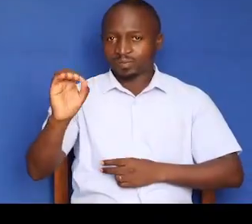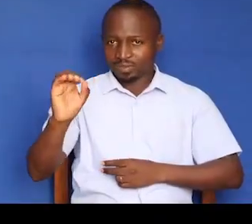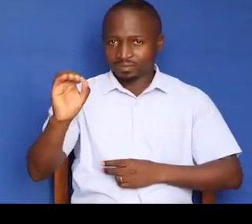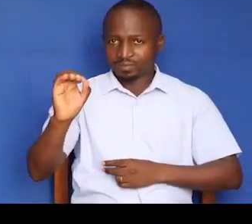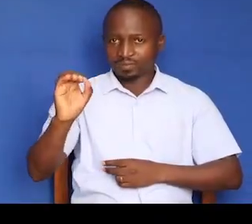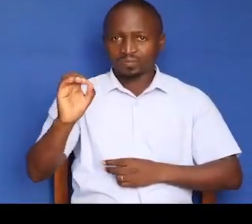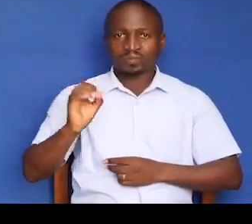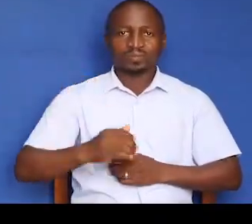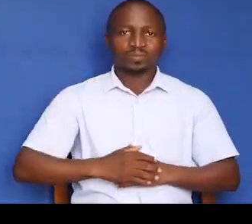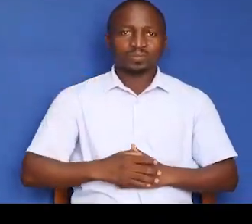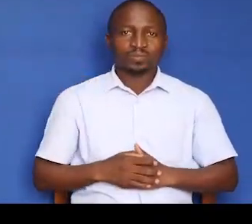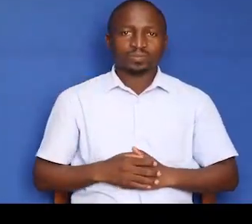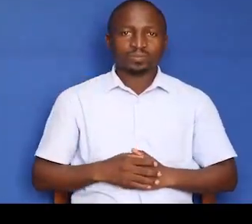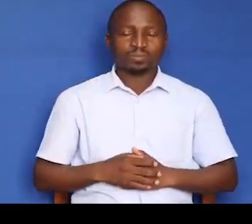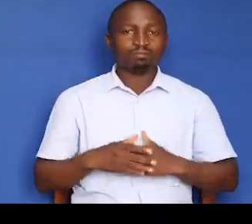50.